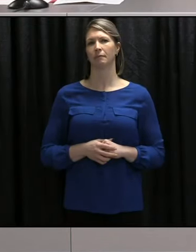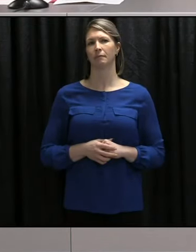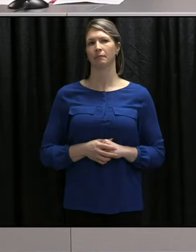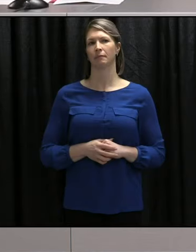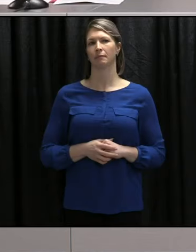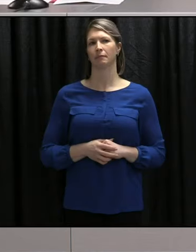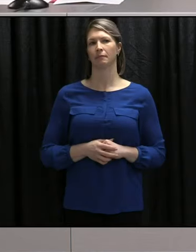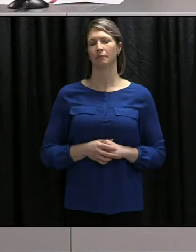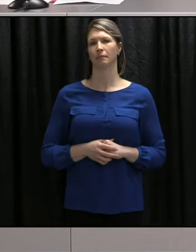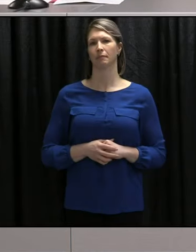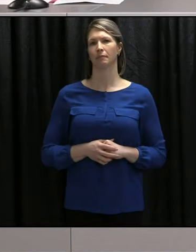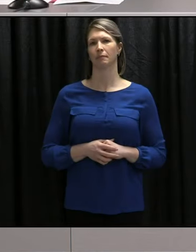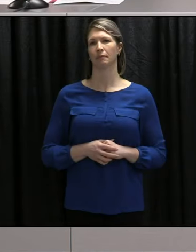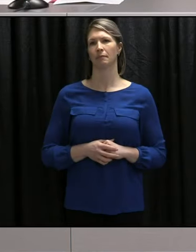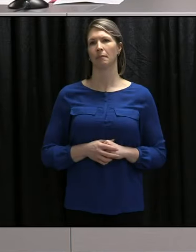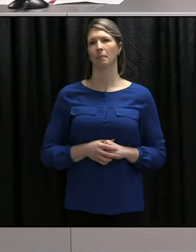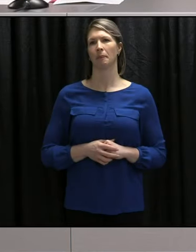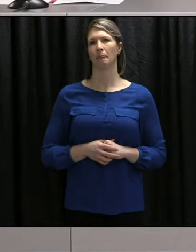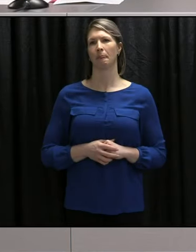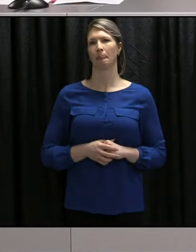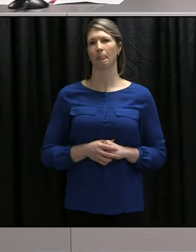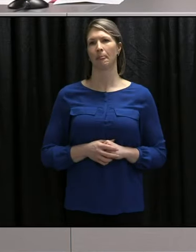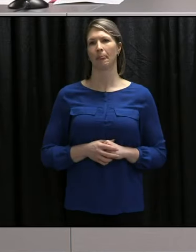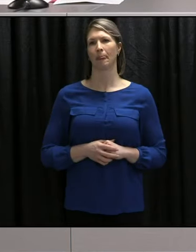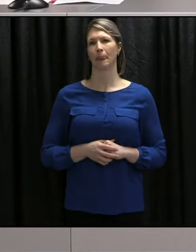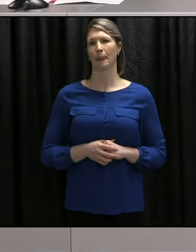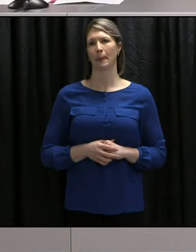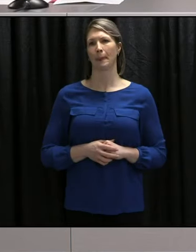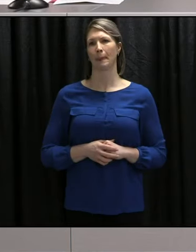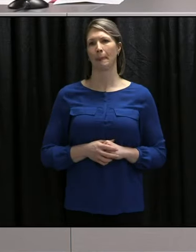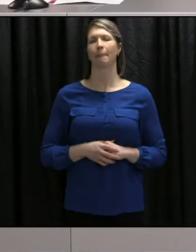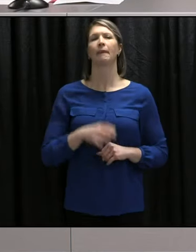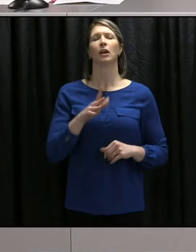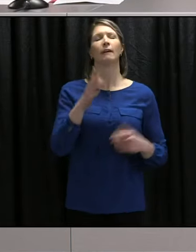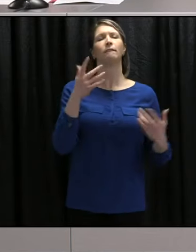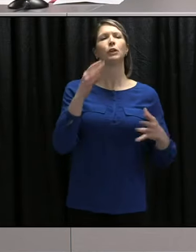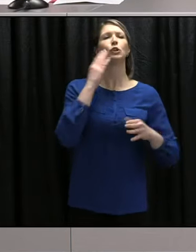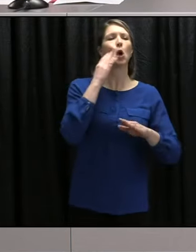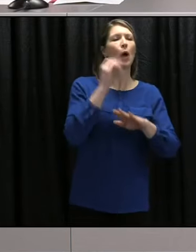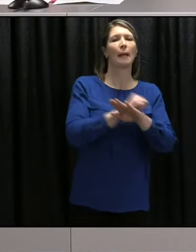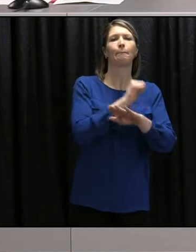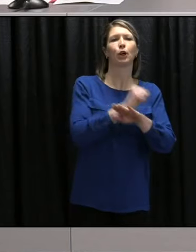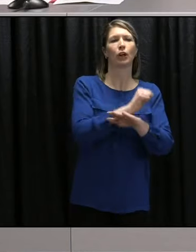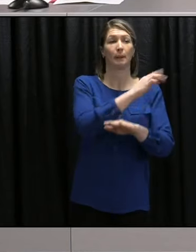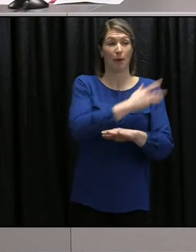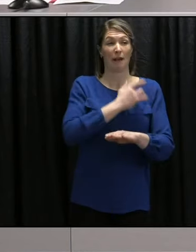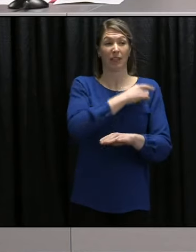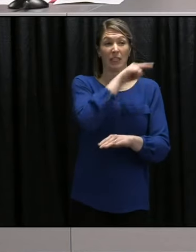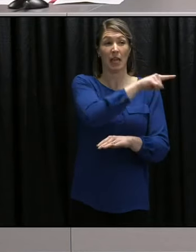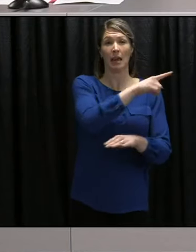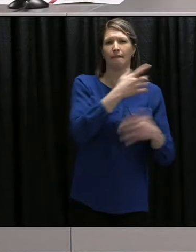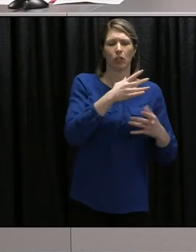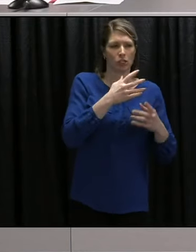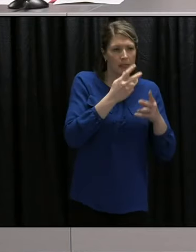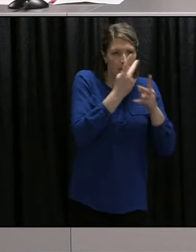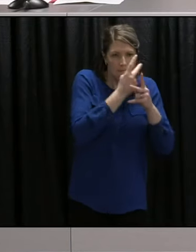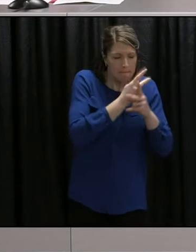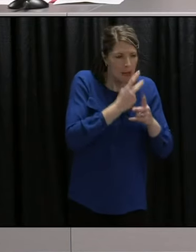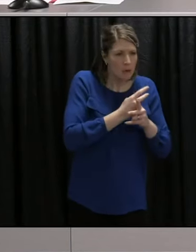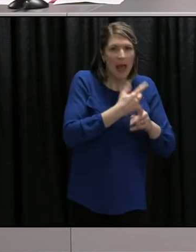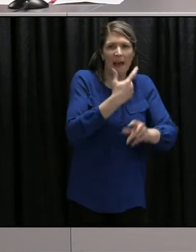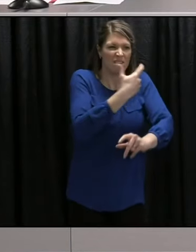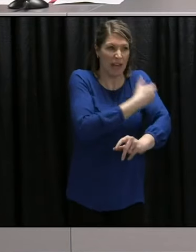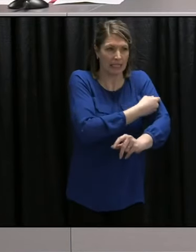one. Is there anything in particular the province is doing in terms of vaccine work? The short answer is we're watching